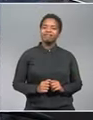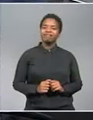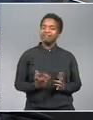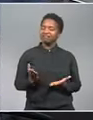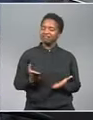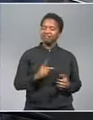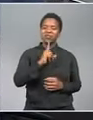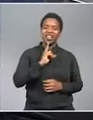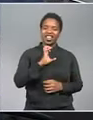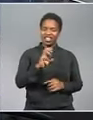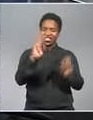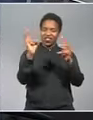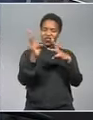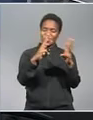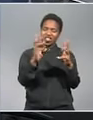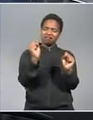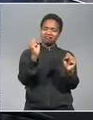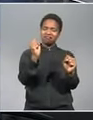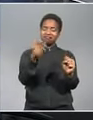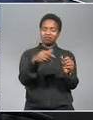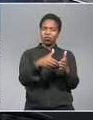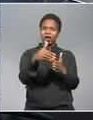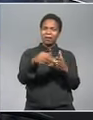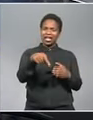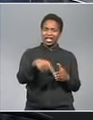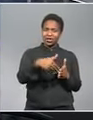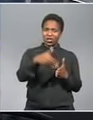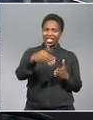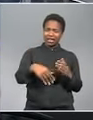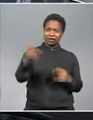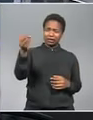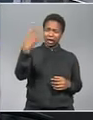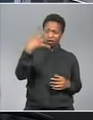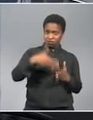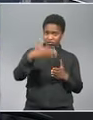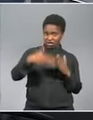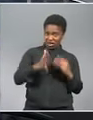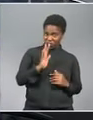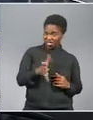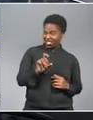Welcome back. Candice is standing by with the weather details. Candice, is going to be a hot autumn weekend, isn't it?